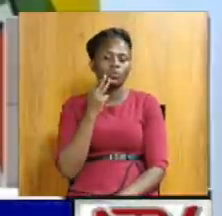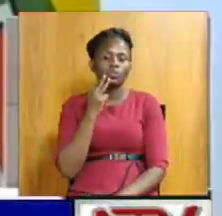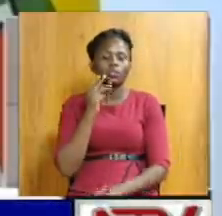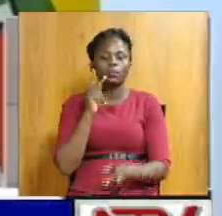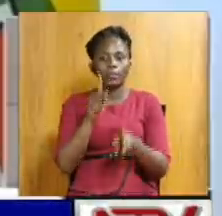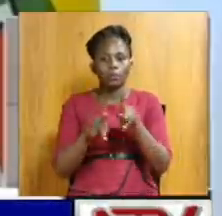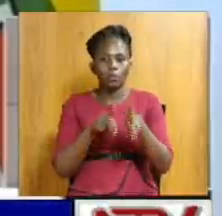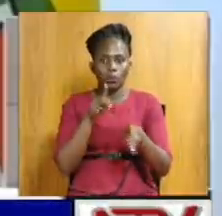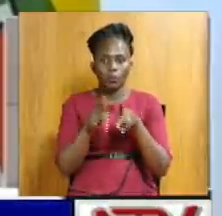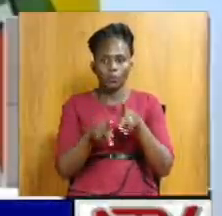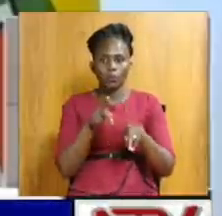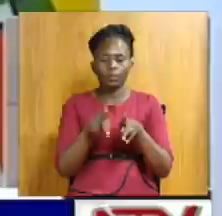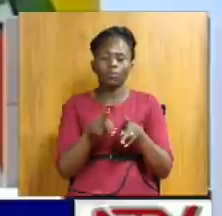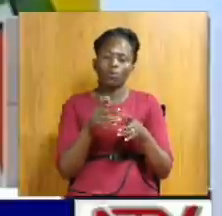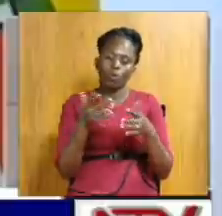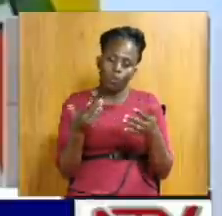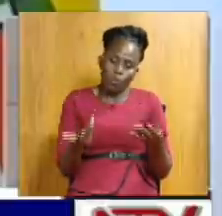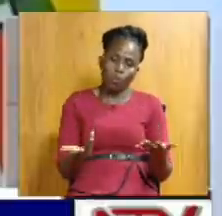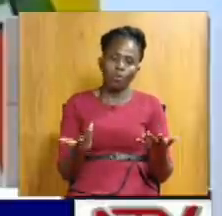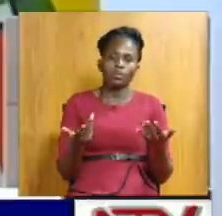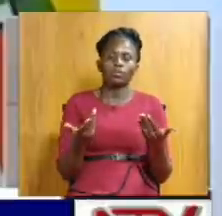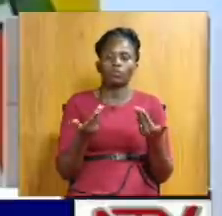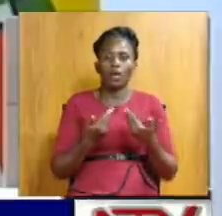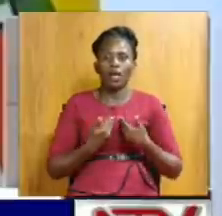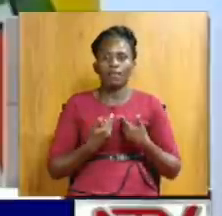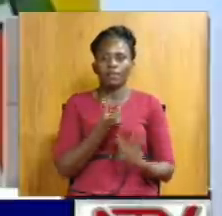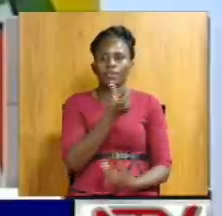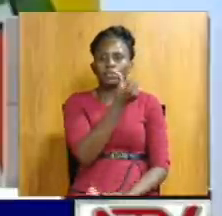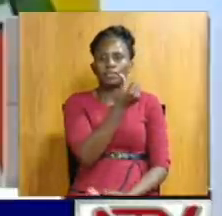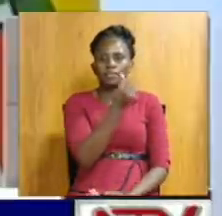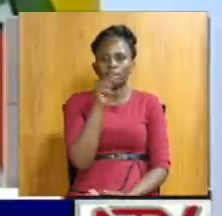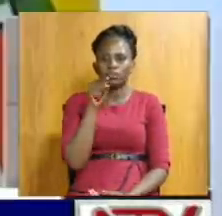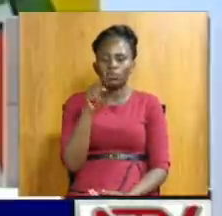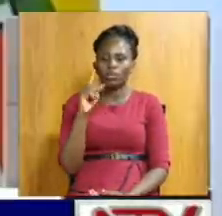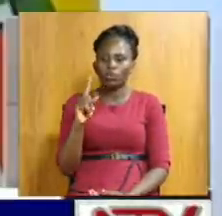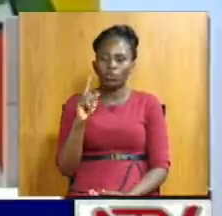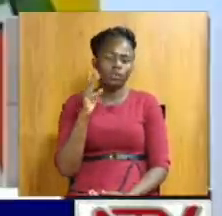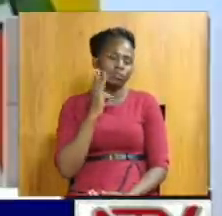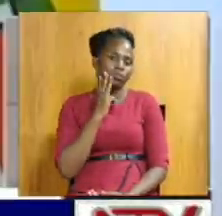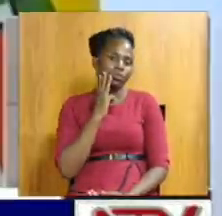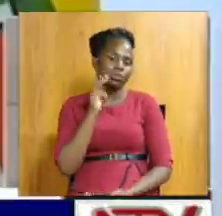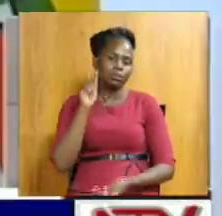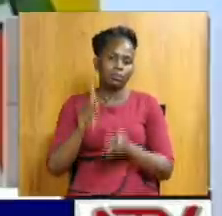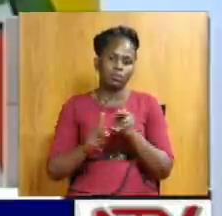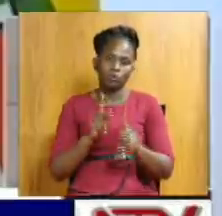people, or to cover 6.1 million people due to the second dose.